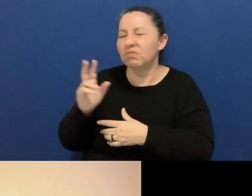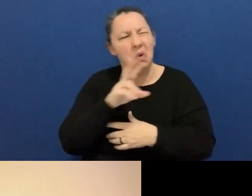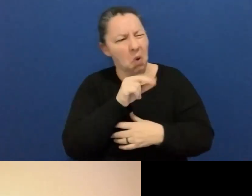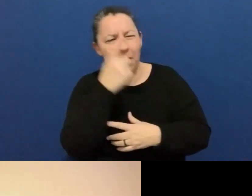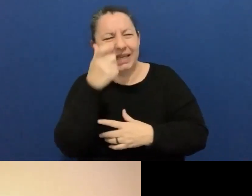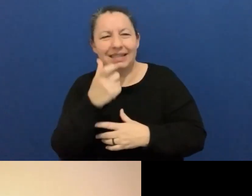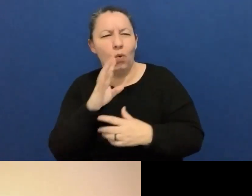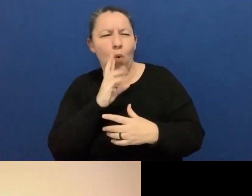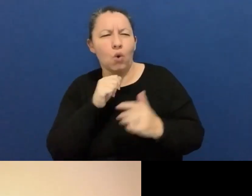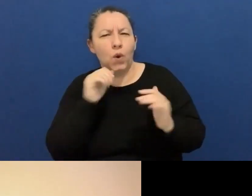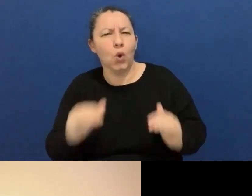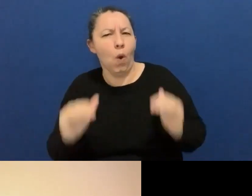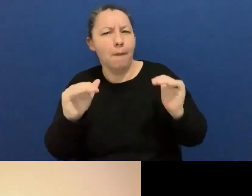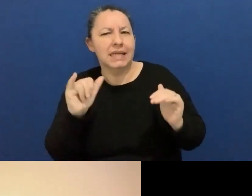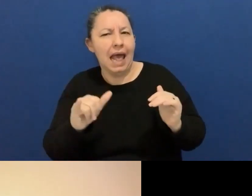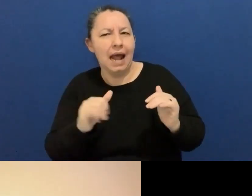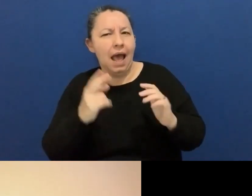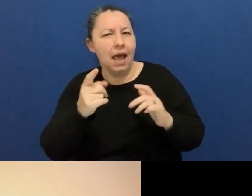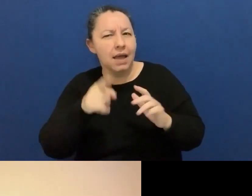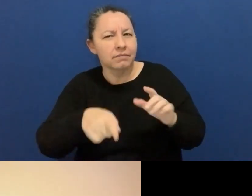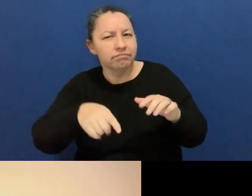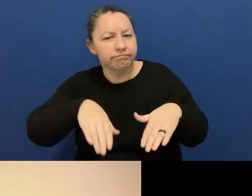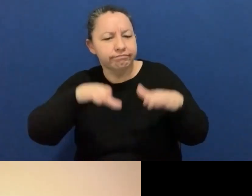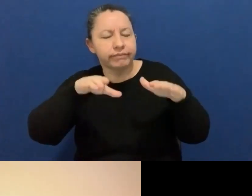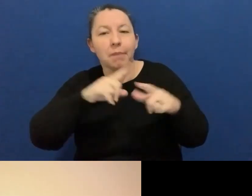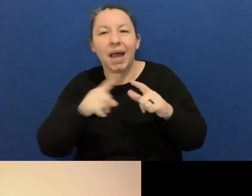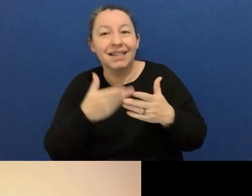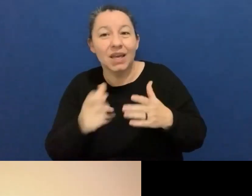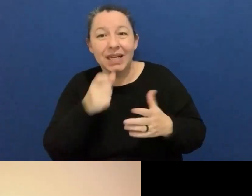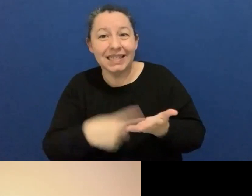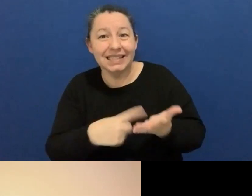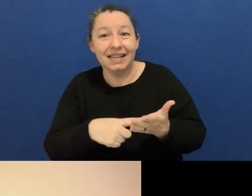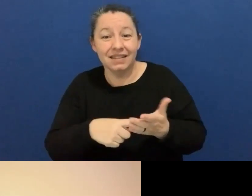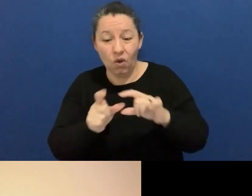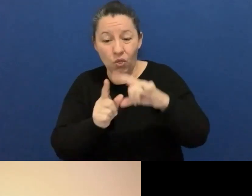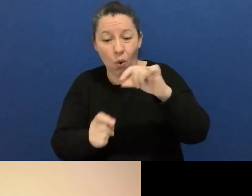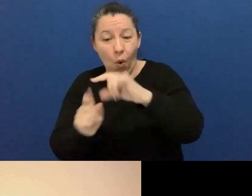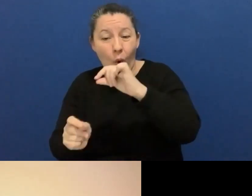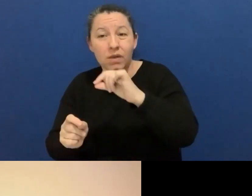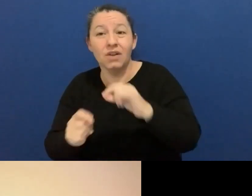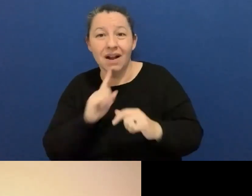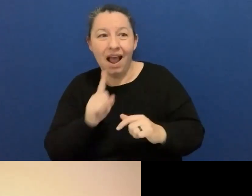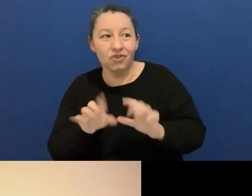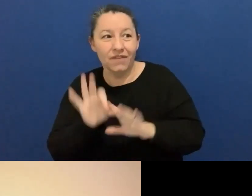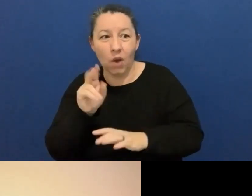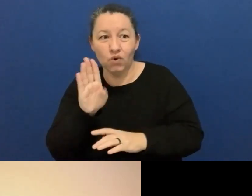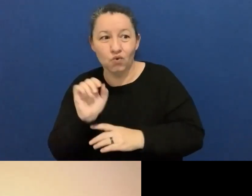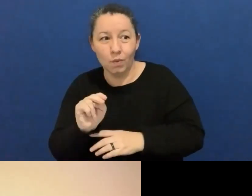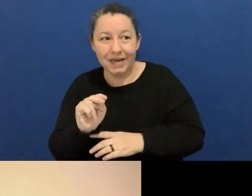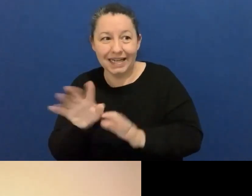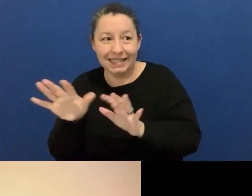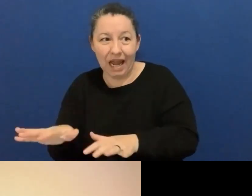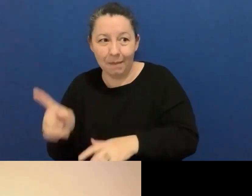that these holes in the walls are also found in Nubian settlements too. There's a bunch at Wadi